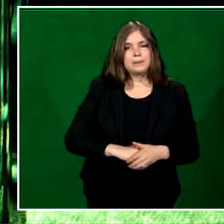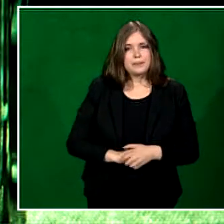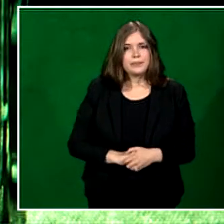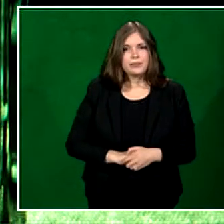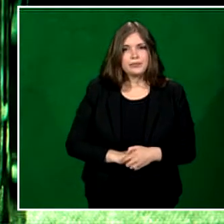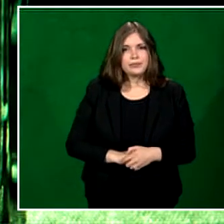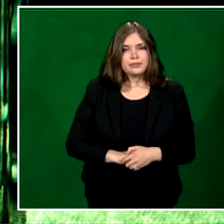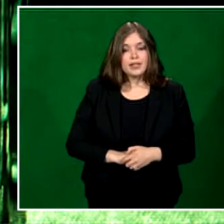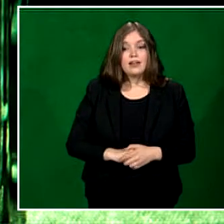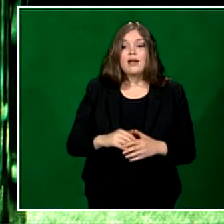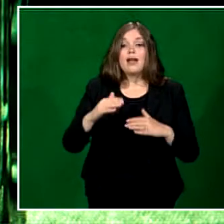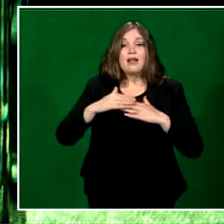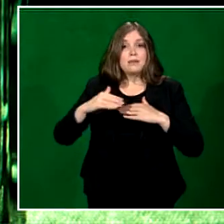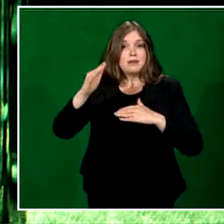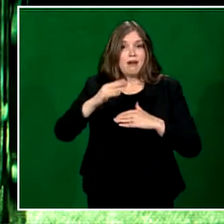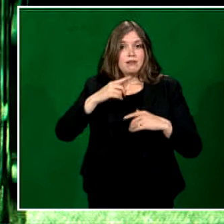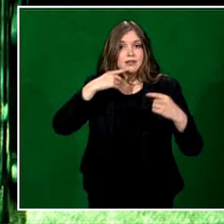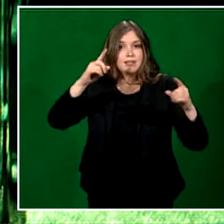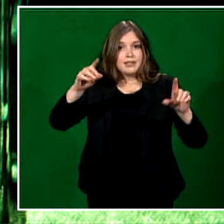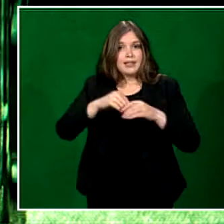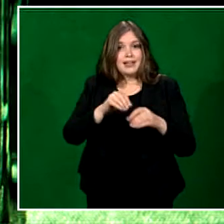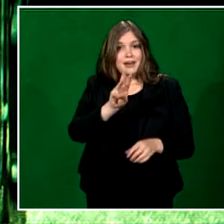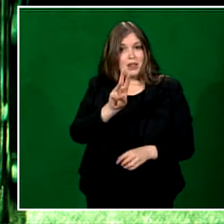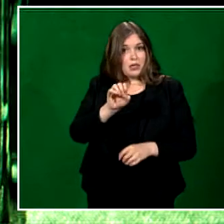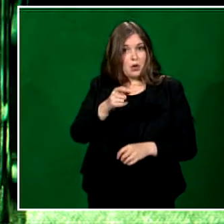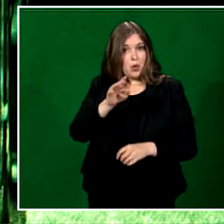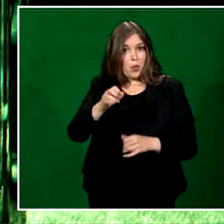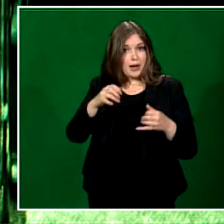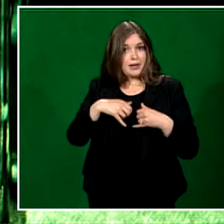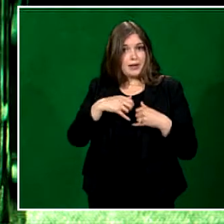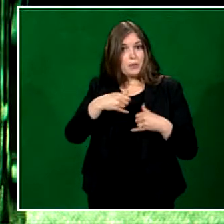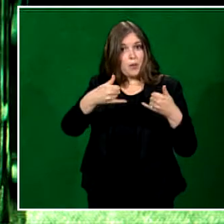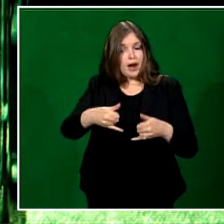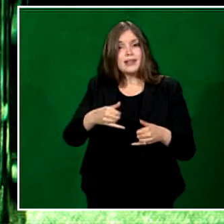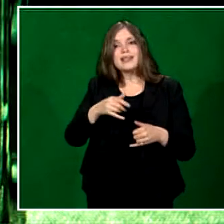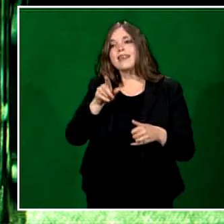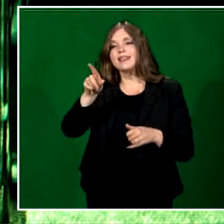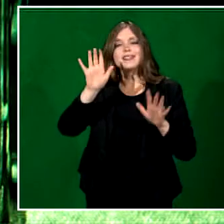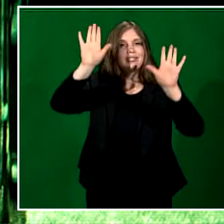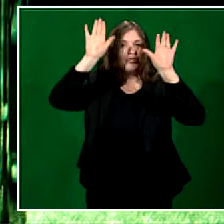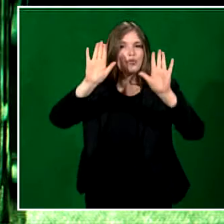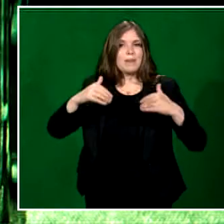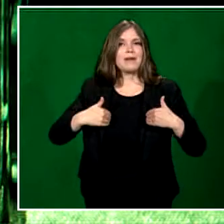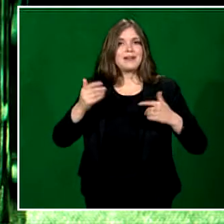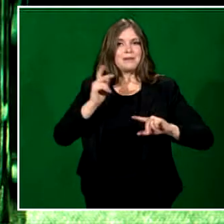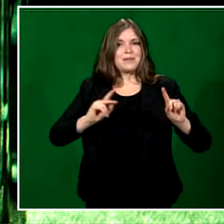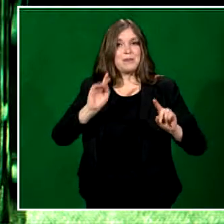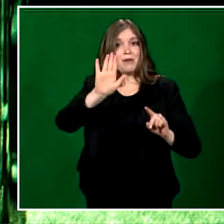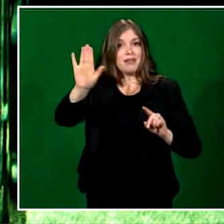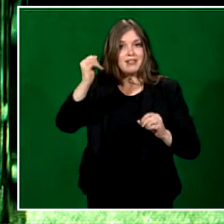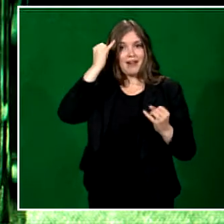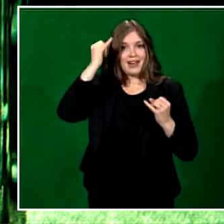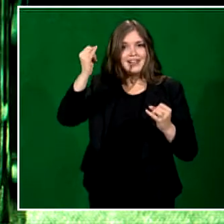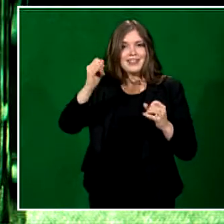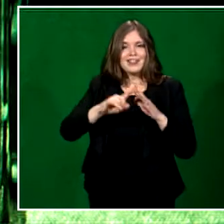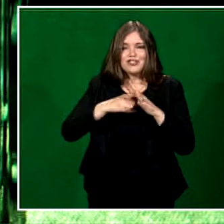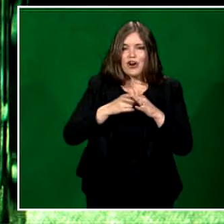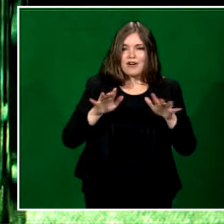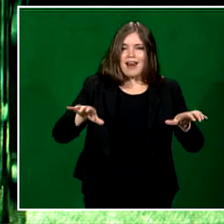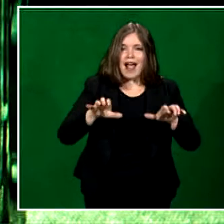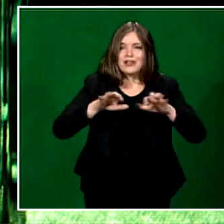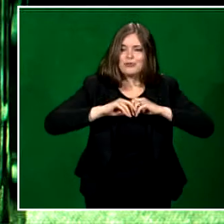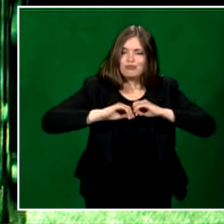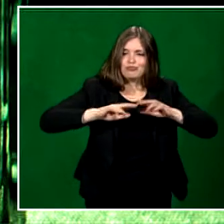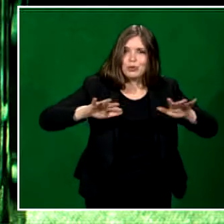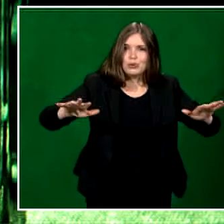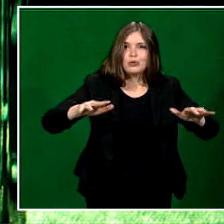And beyond succeeding in Wege Prize, these incredible young people and their ideas have spurred action, growing and evolving